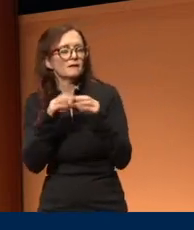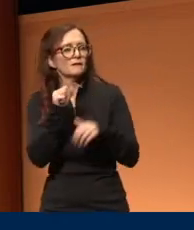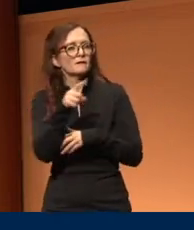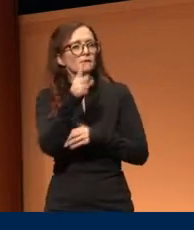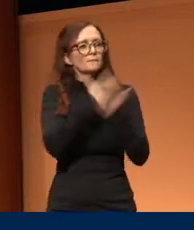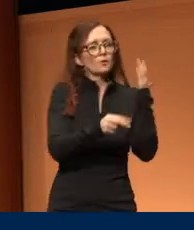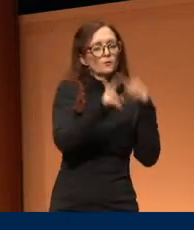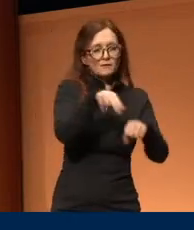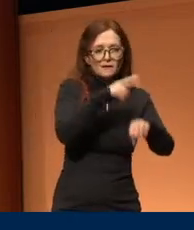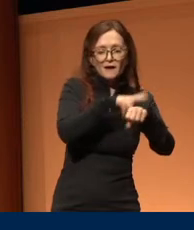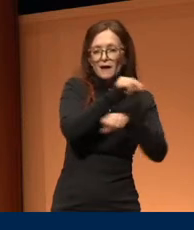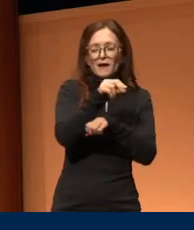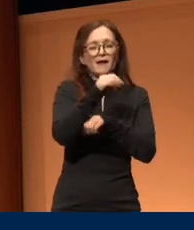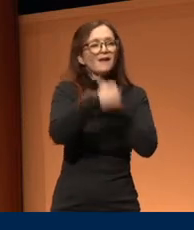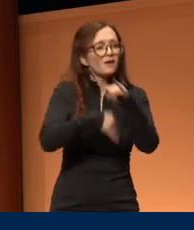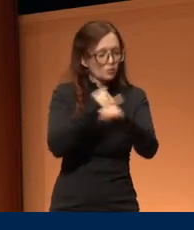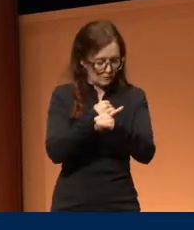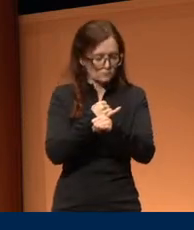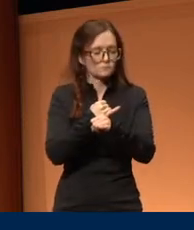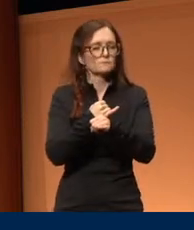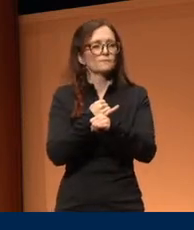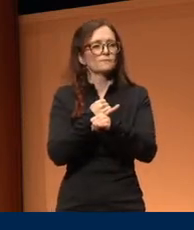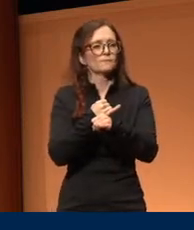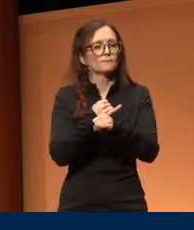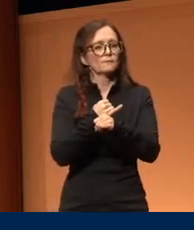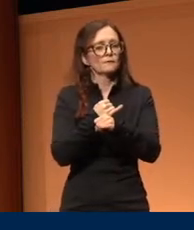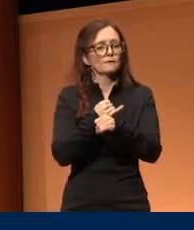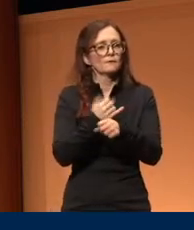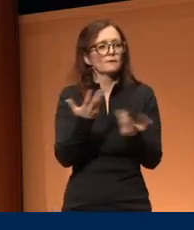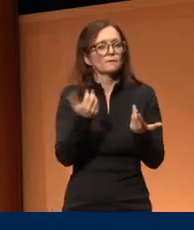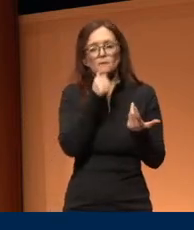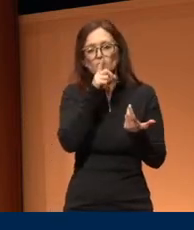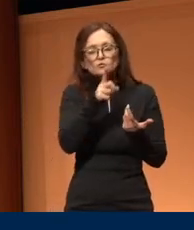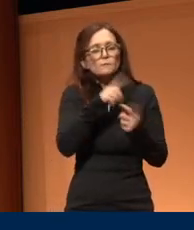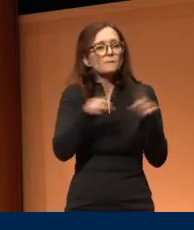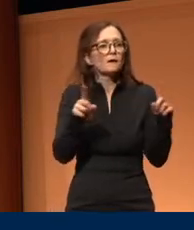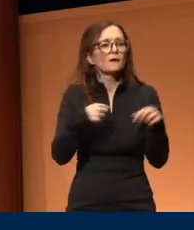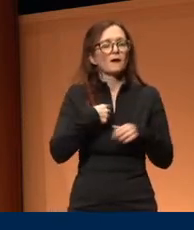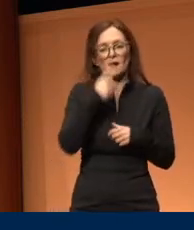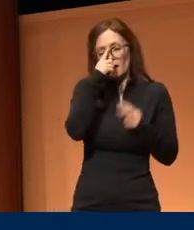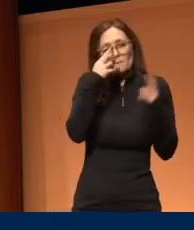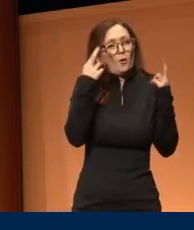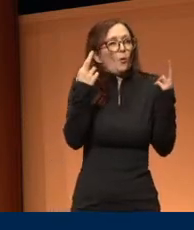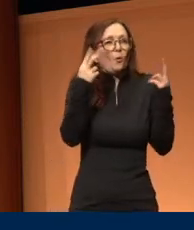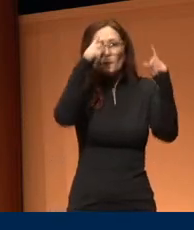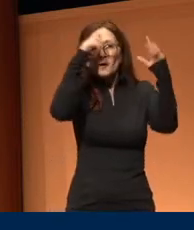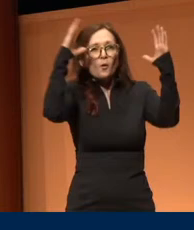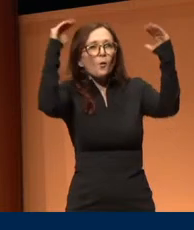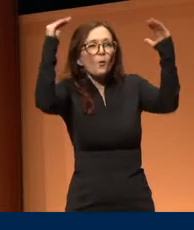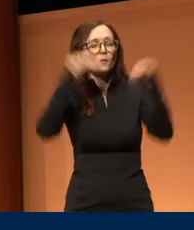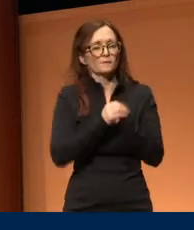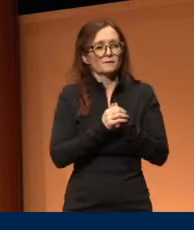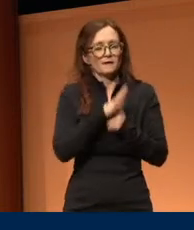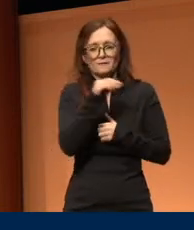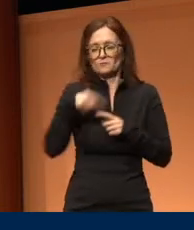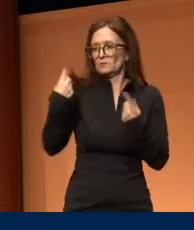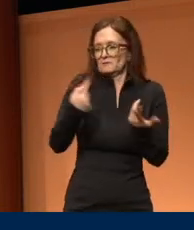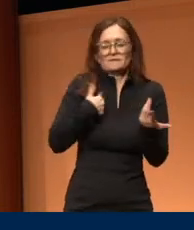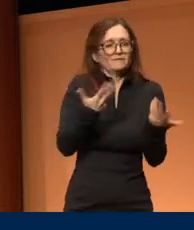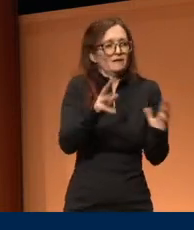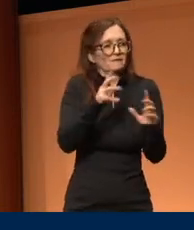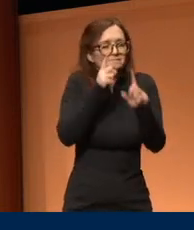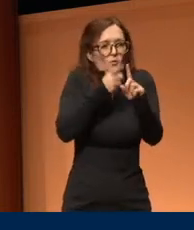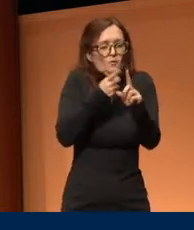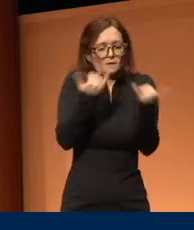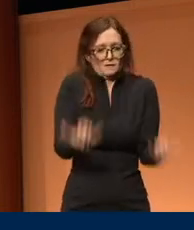both nationally and internationally? I'm not perfectly sure, of course, but I'm hopeful. And since we seem to have reached the